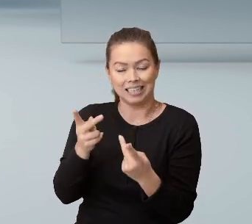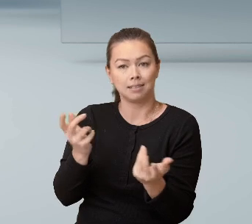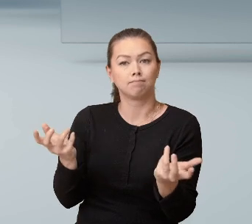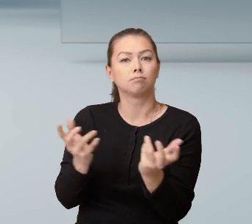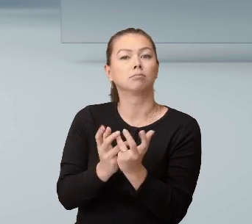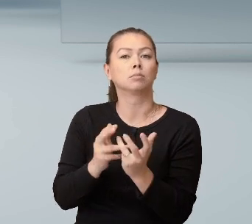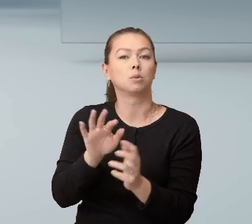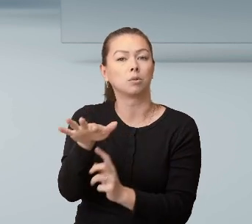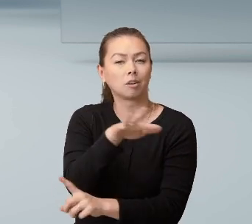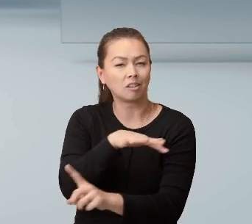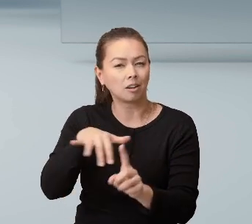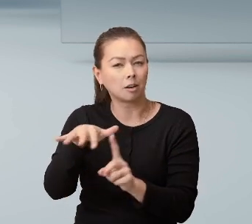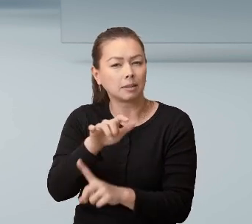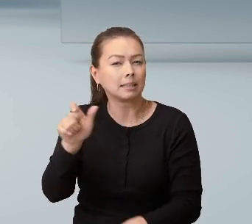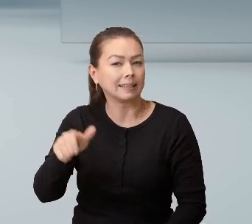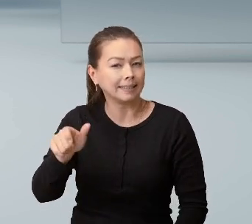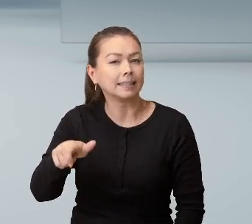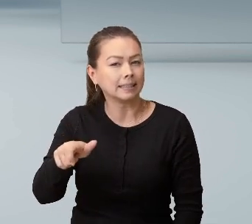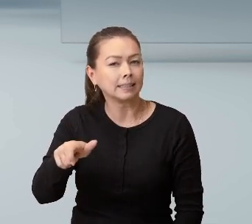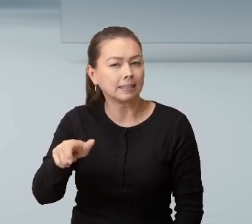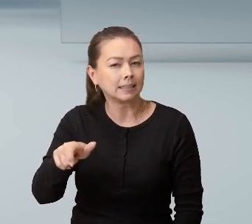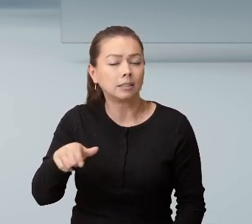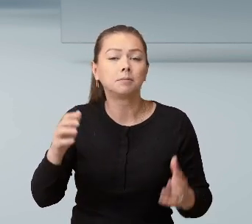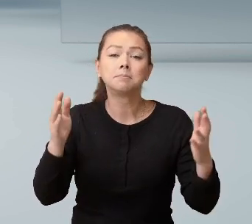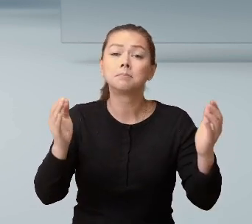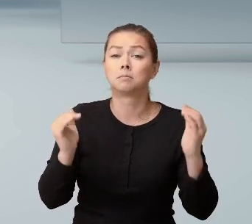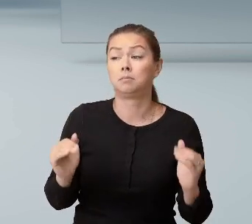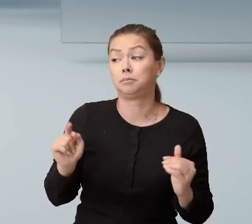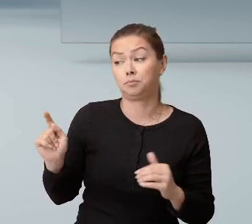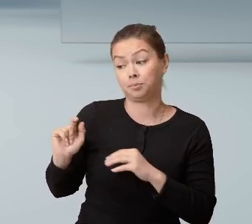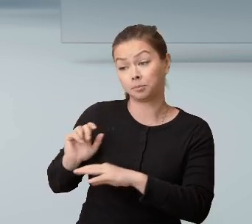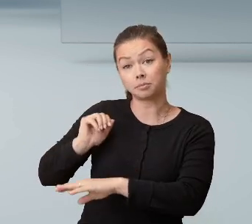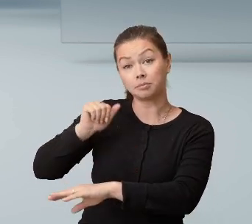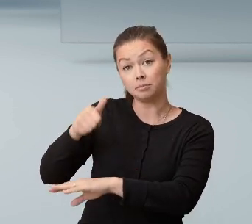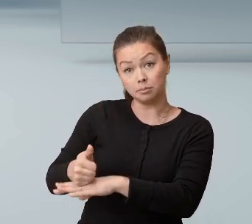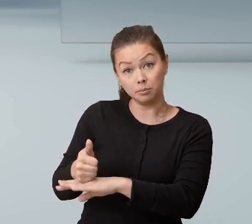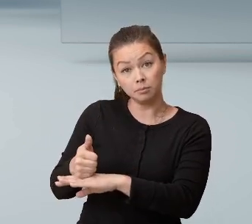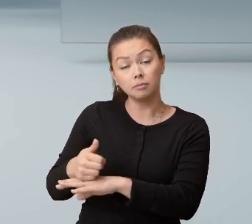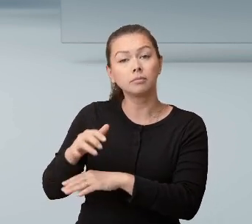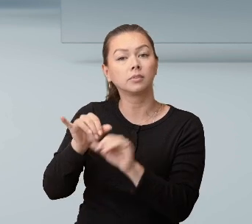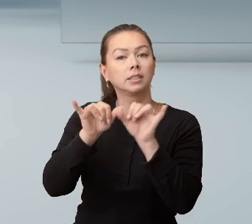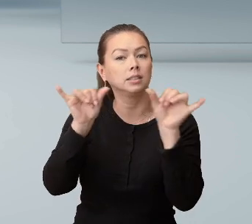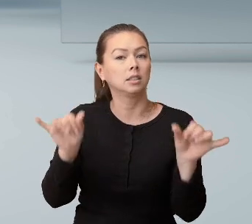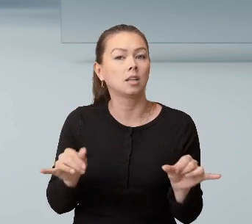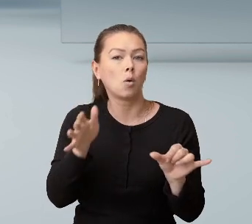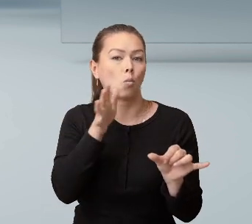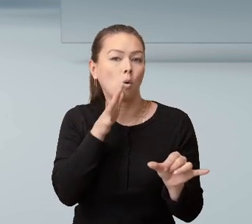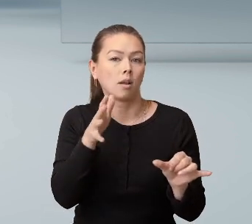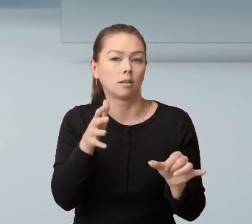indicators that match your environment and your needs. And as soon as you do this, the system will